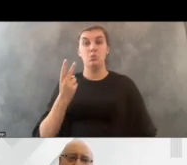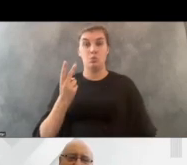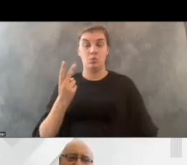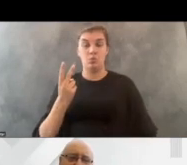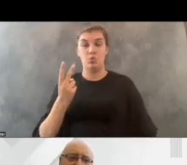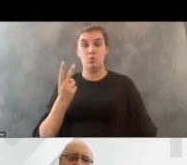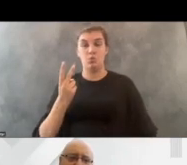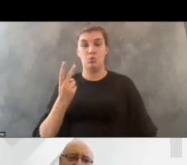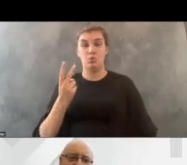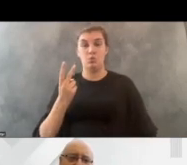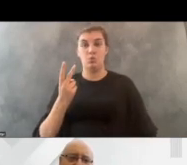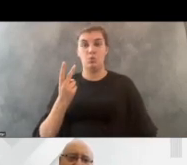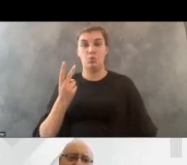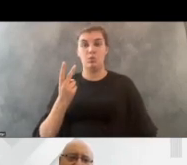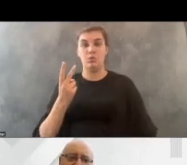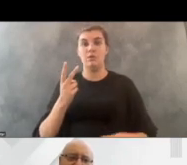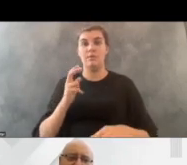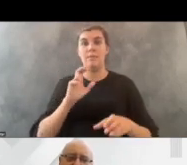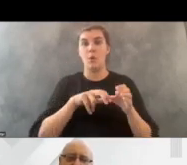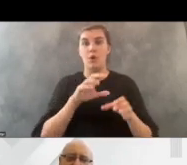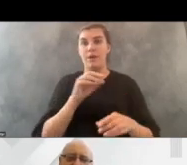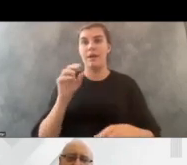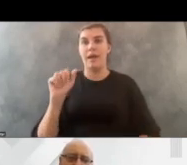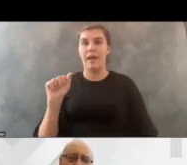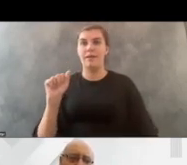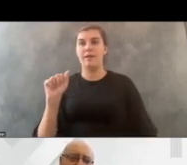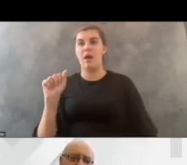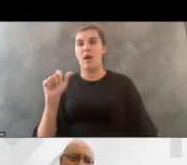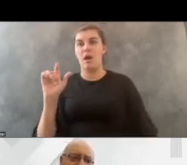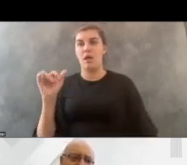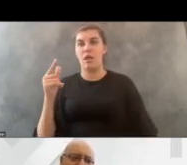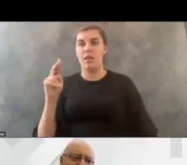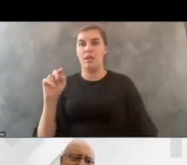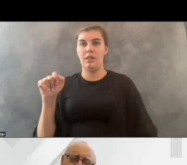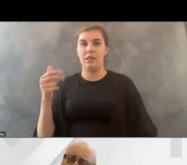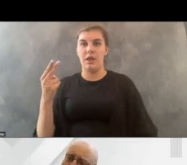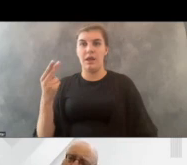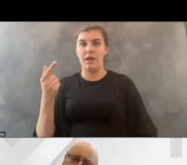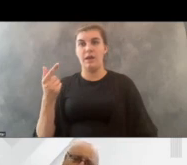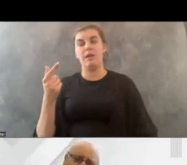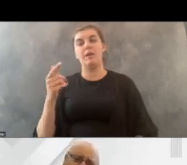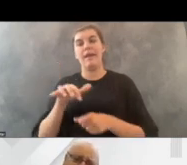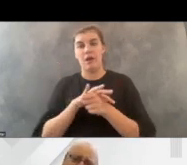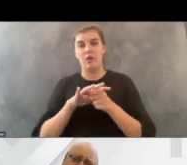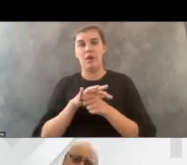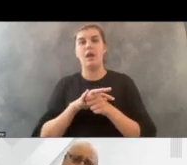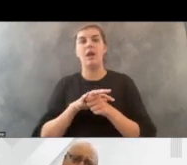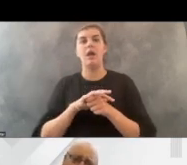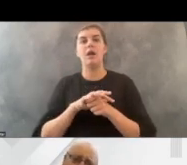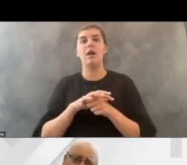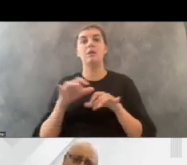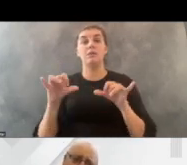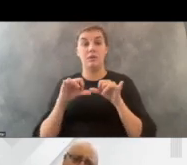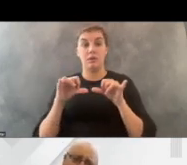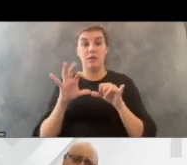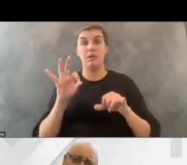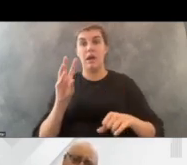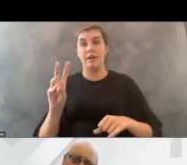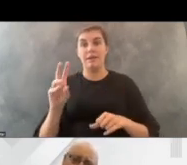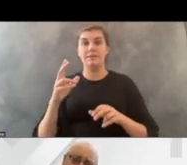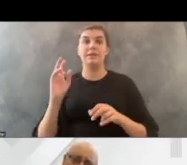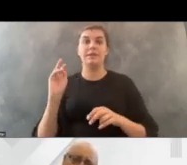First, we're going to talk about the audible and vibrotactile walk indications. Accessible pedestrian signals must have audible and vibrotactile walk